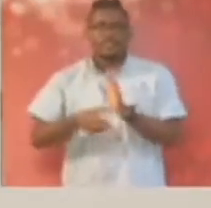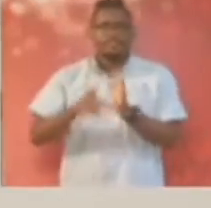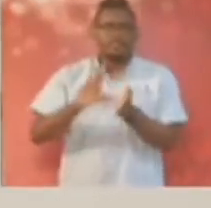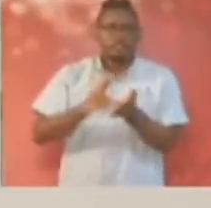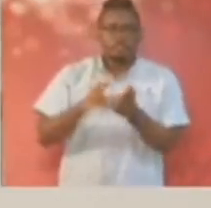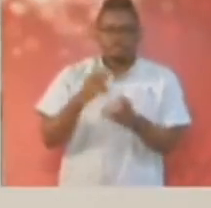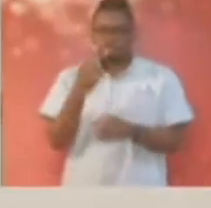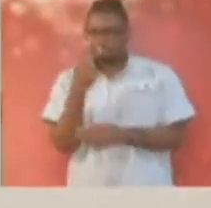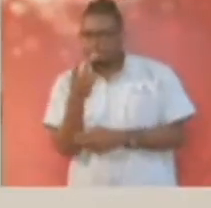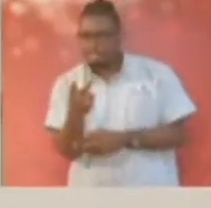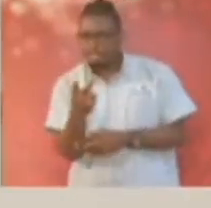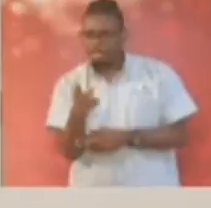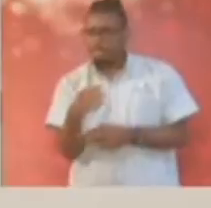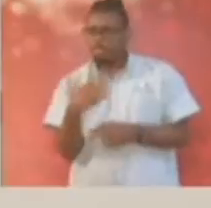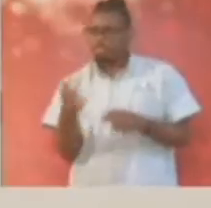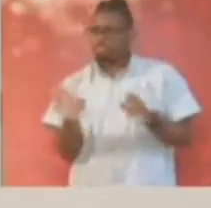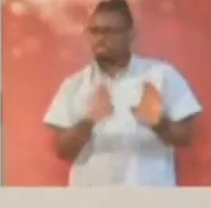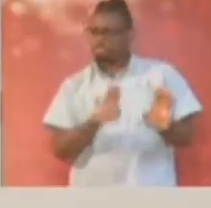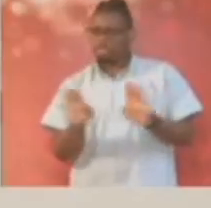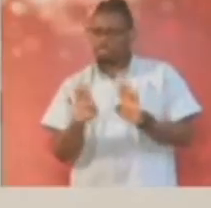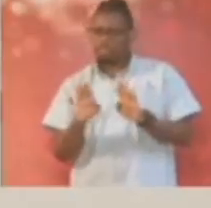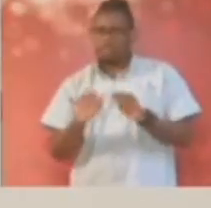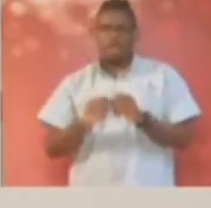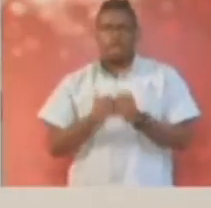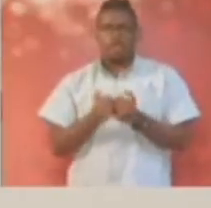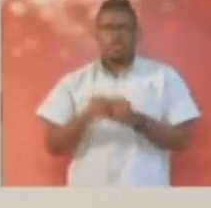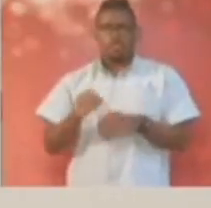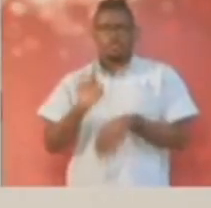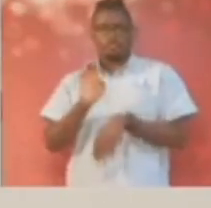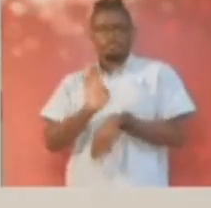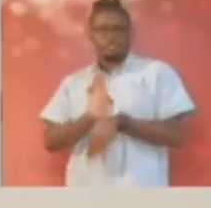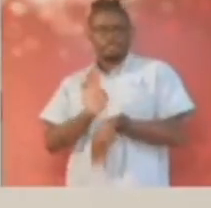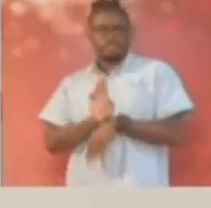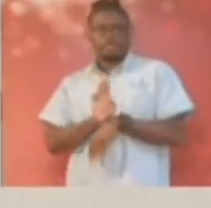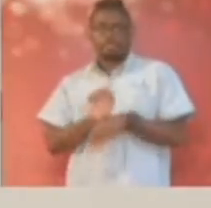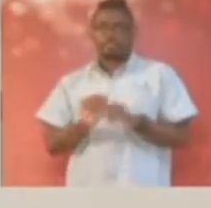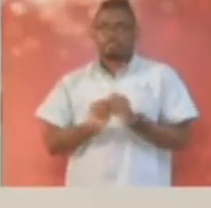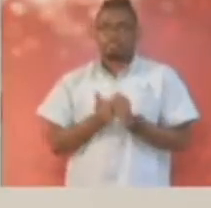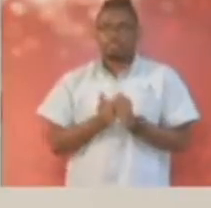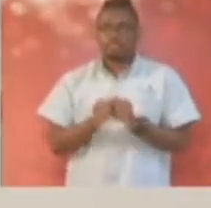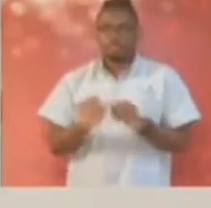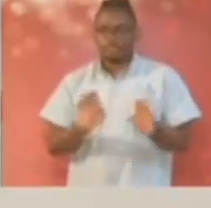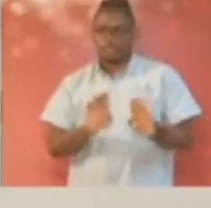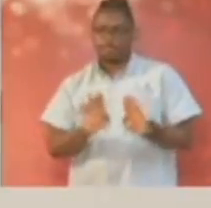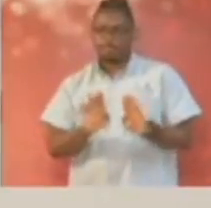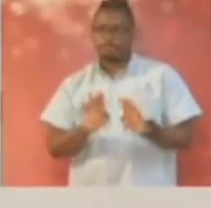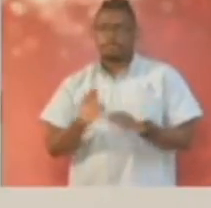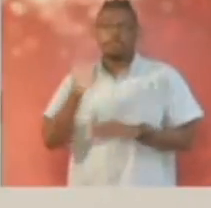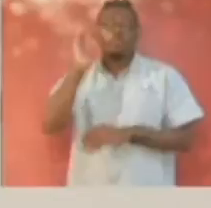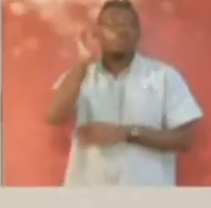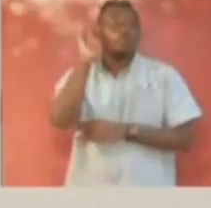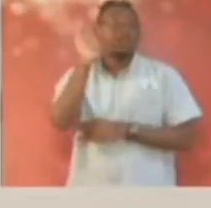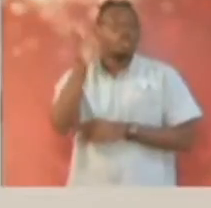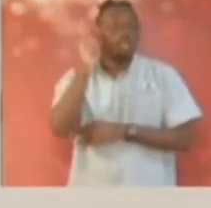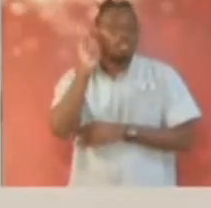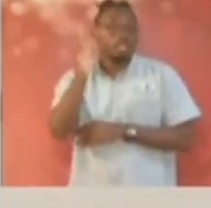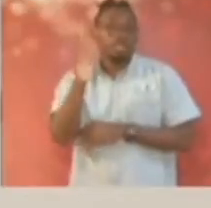the situations in business places, etc. And we will continue to be mindful of